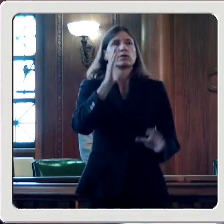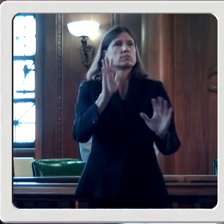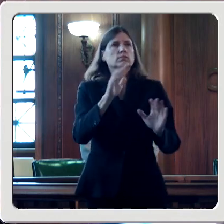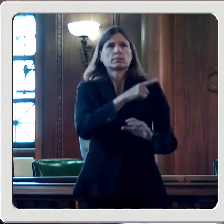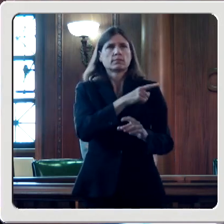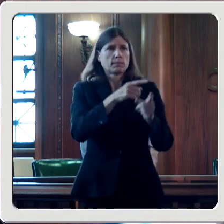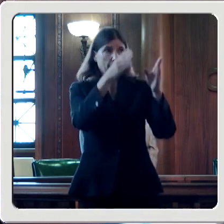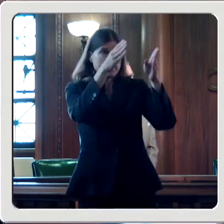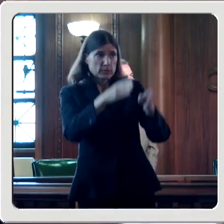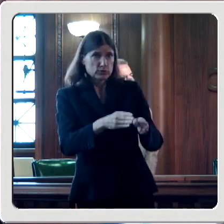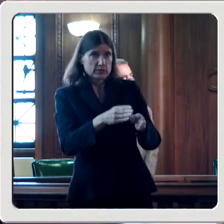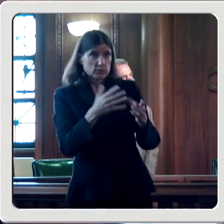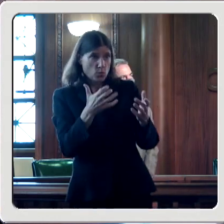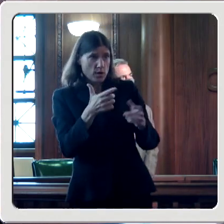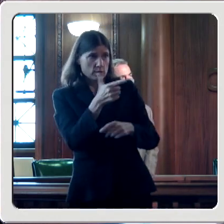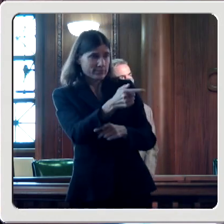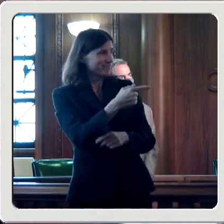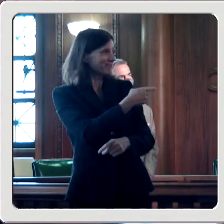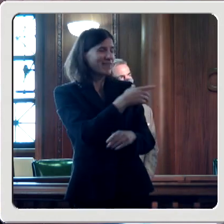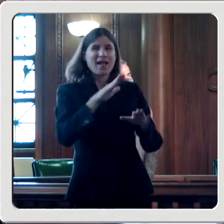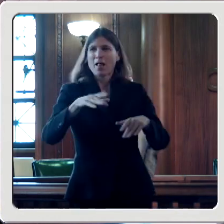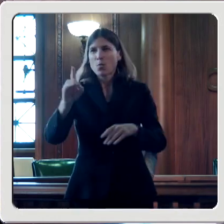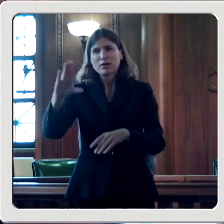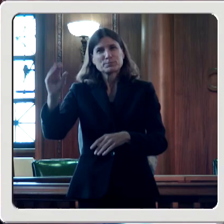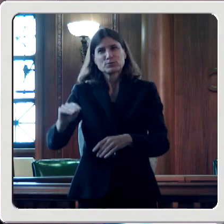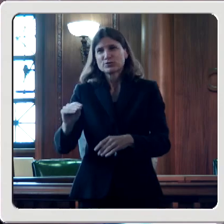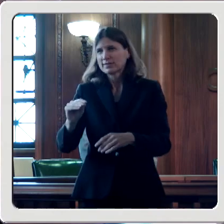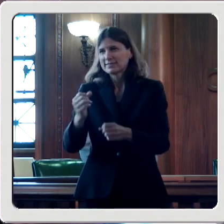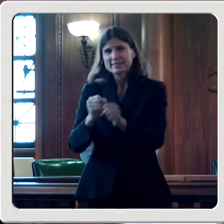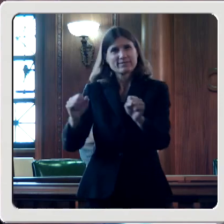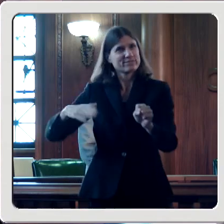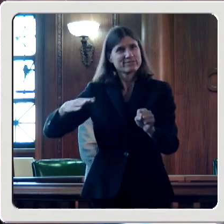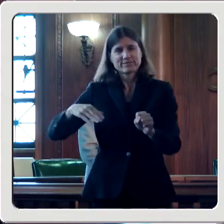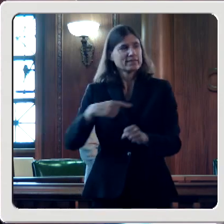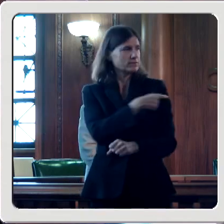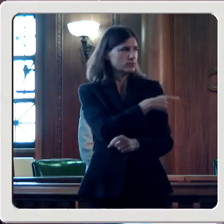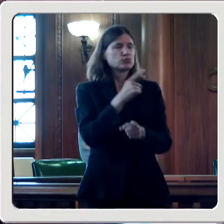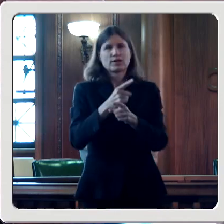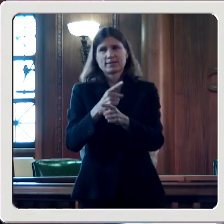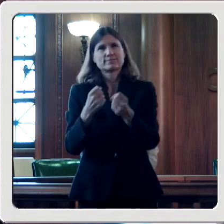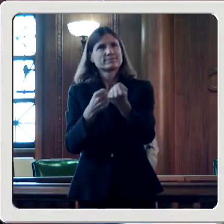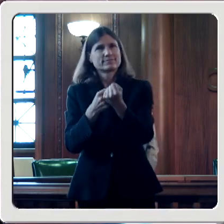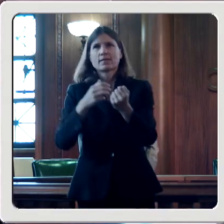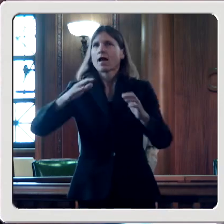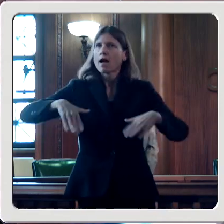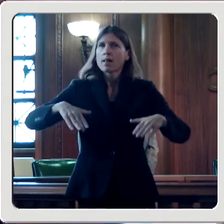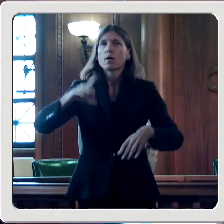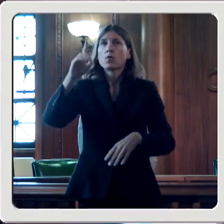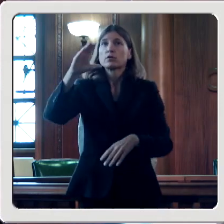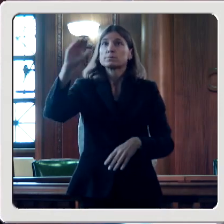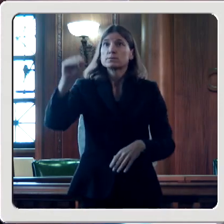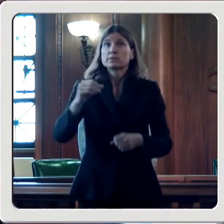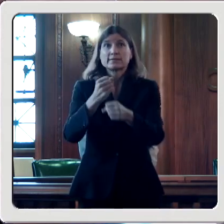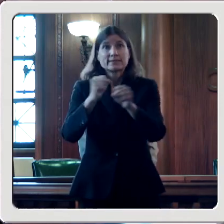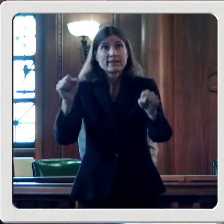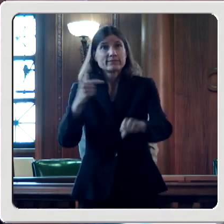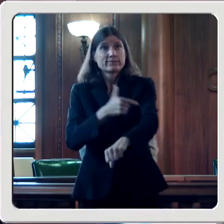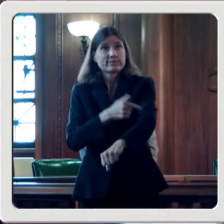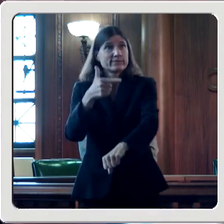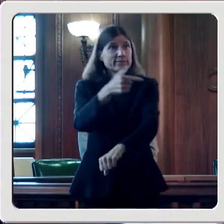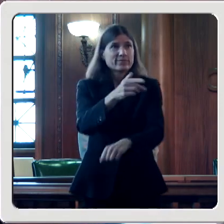still out, I would think. Yeah, and I think the important message that we're looking to communicate is there are